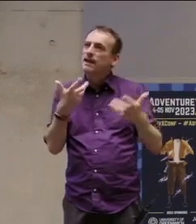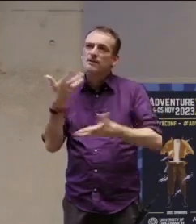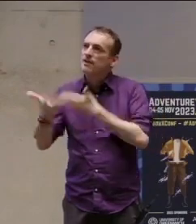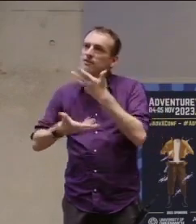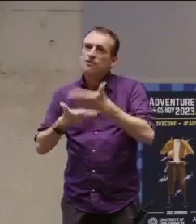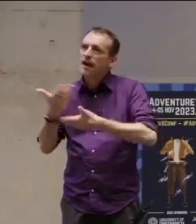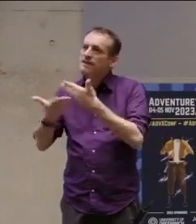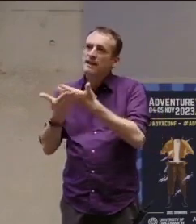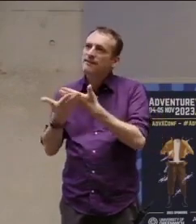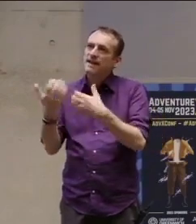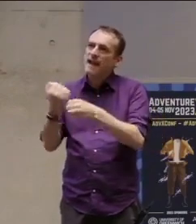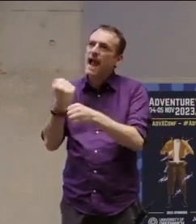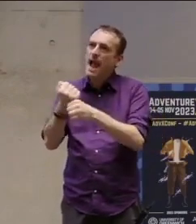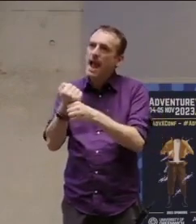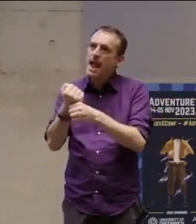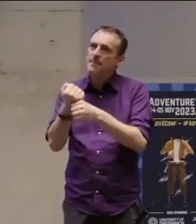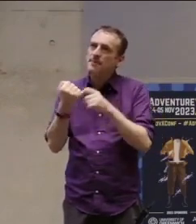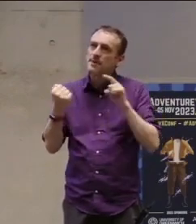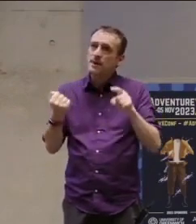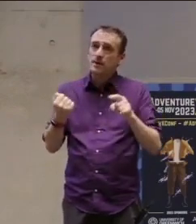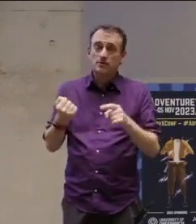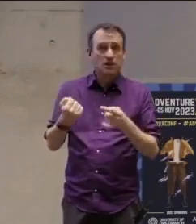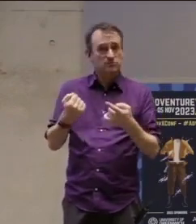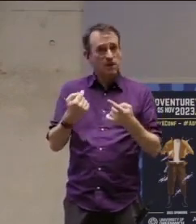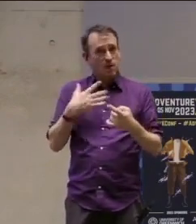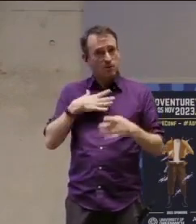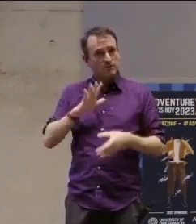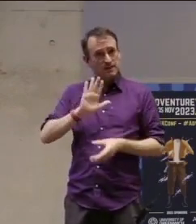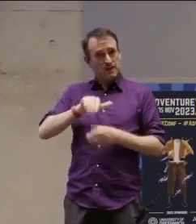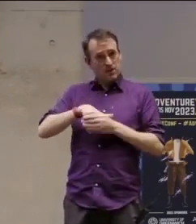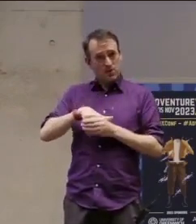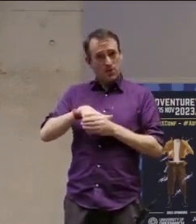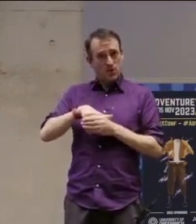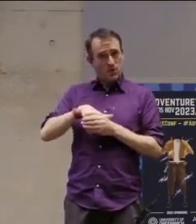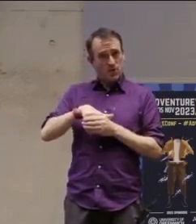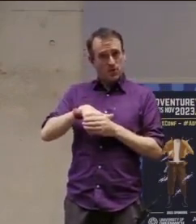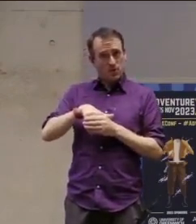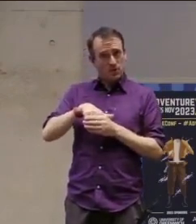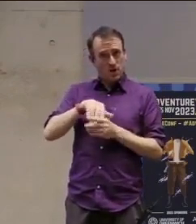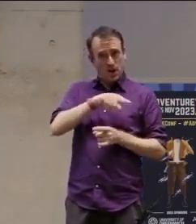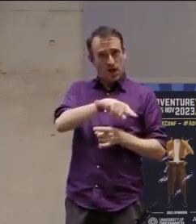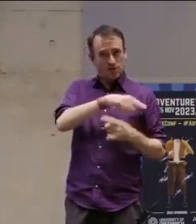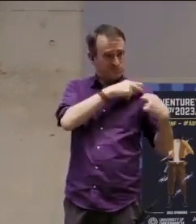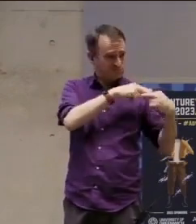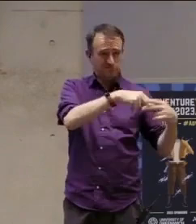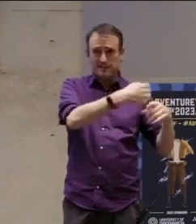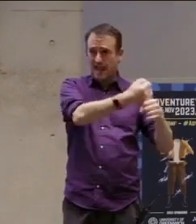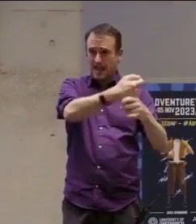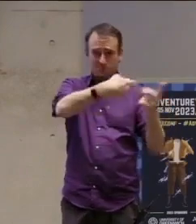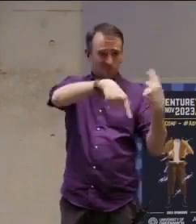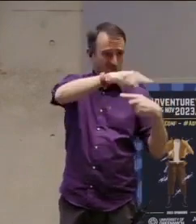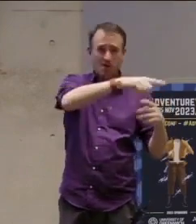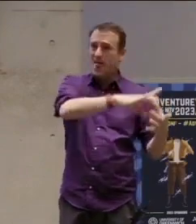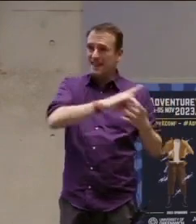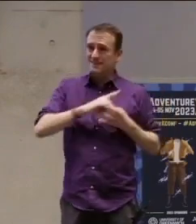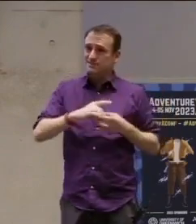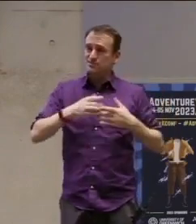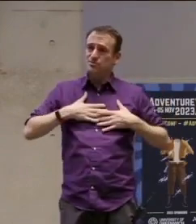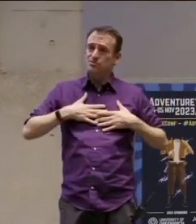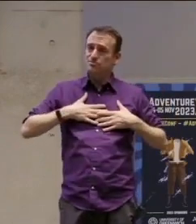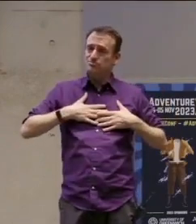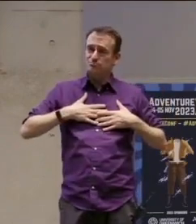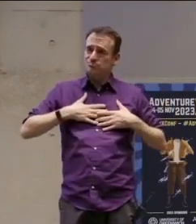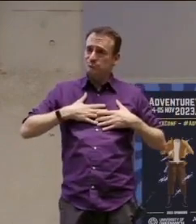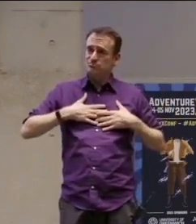necessarily depicted, let alone, you know, the black British experience. I have a YouTube channel where I kind of talk about video games and